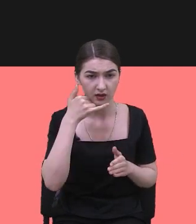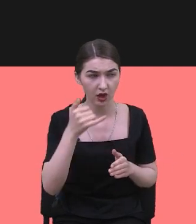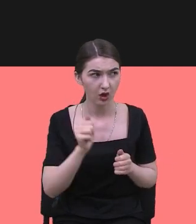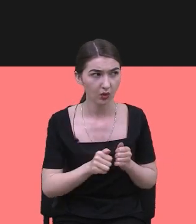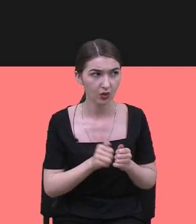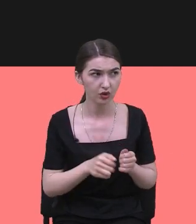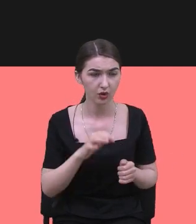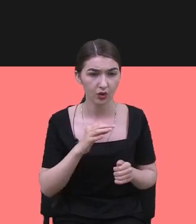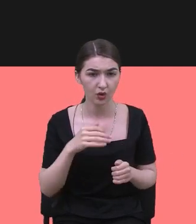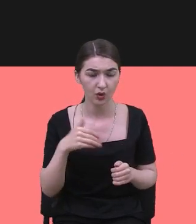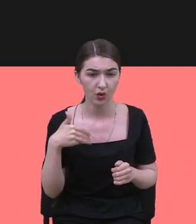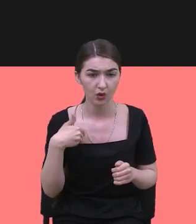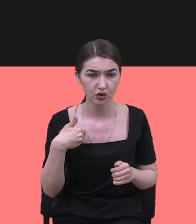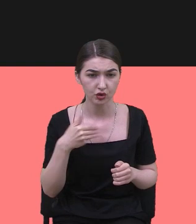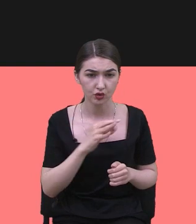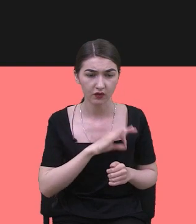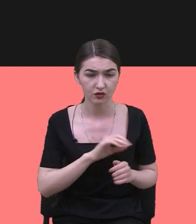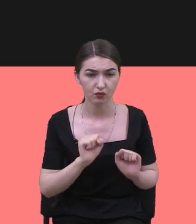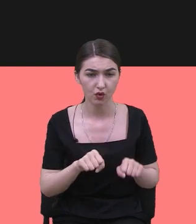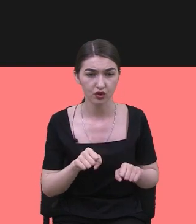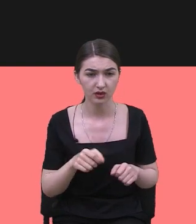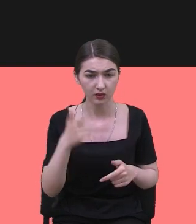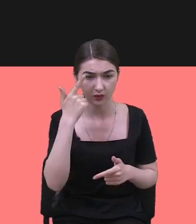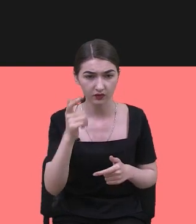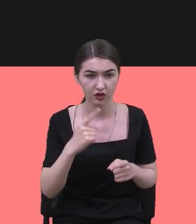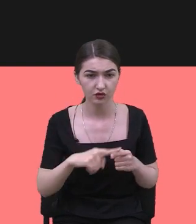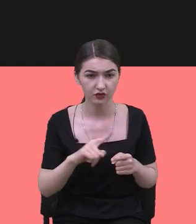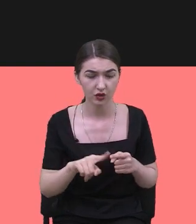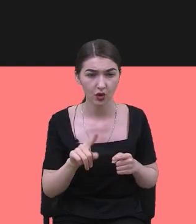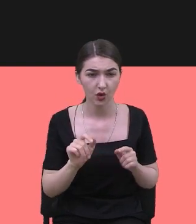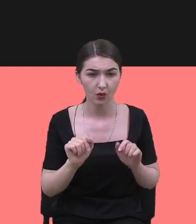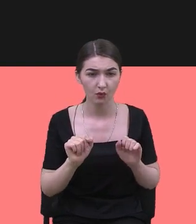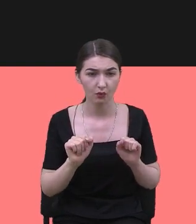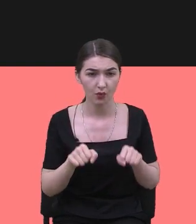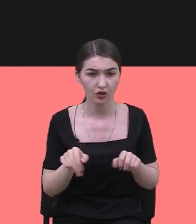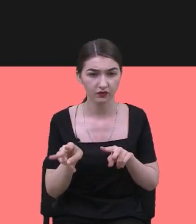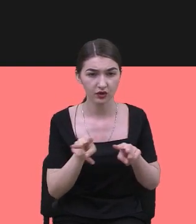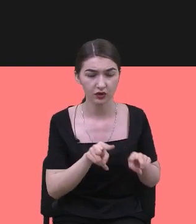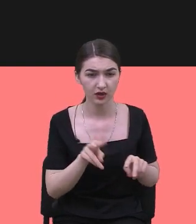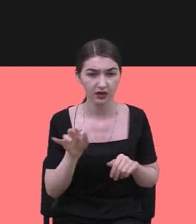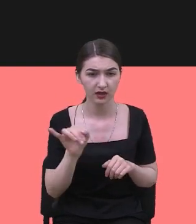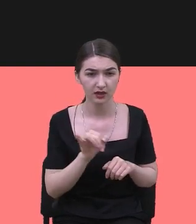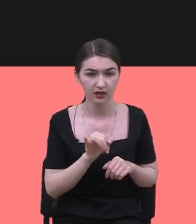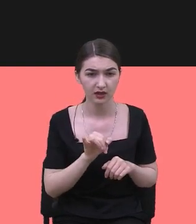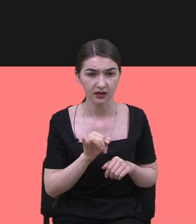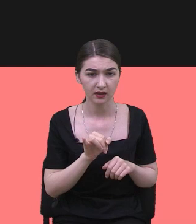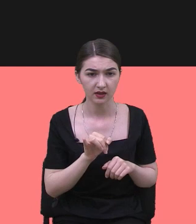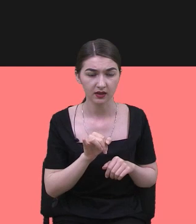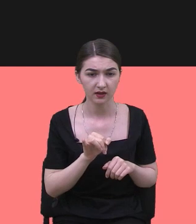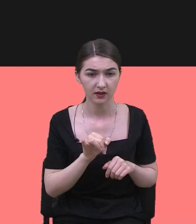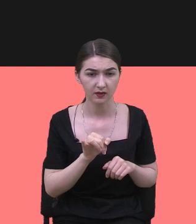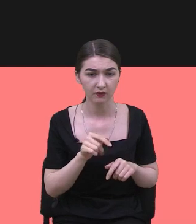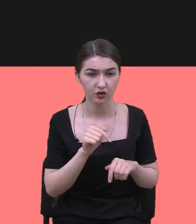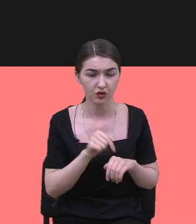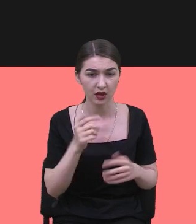response operations. Our platform does not require any special equipment. Every user